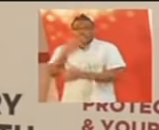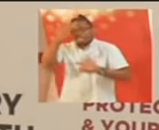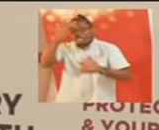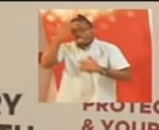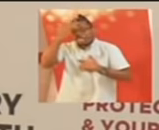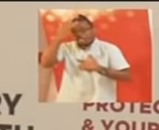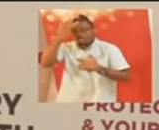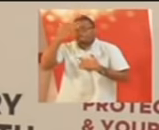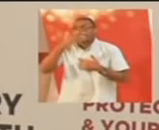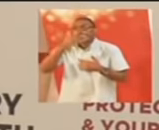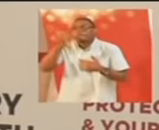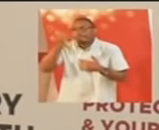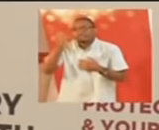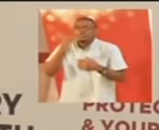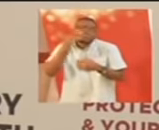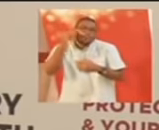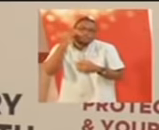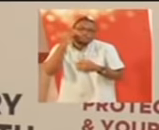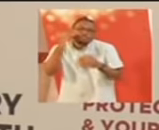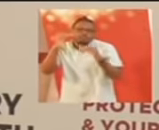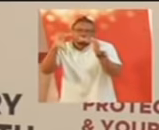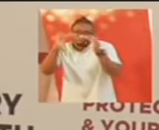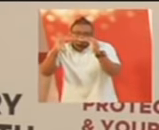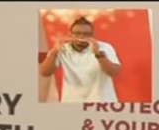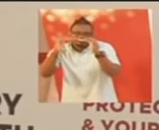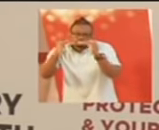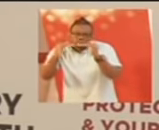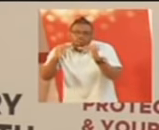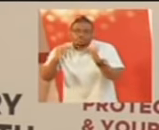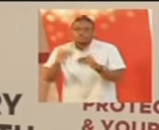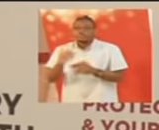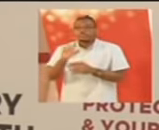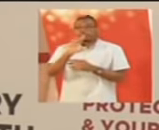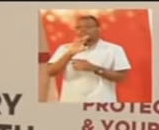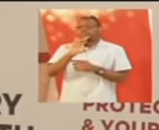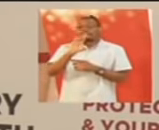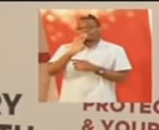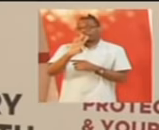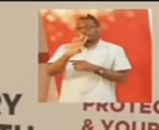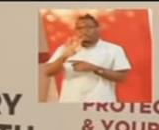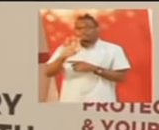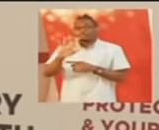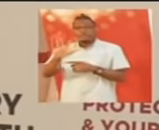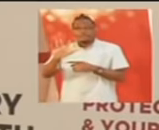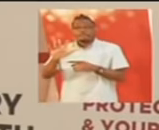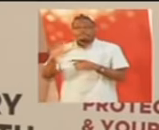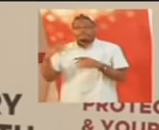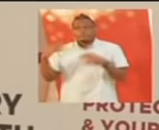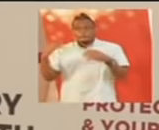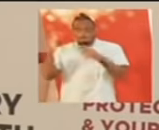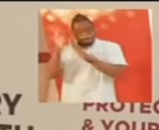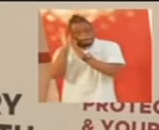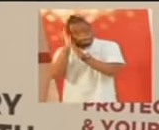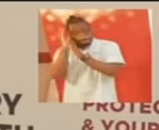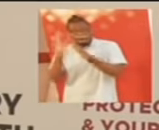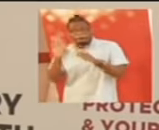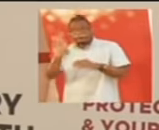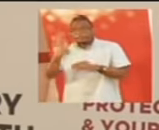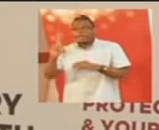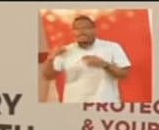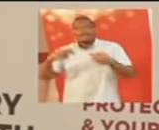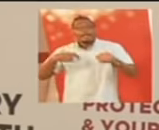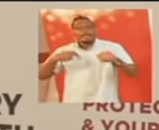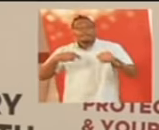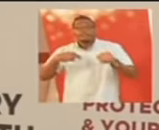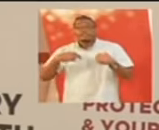total capacity. We have 645 beds in the step-down facility with 13 patients, 10 at the